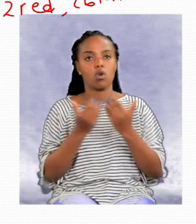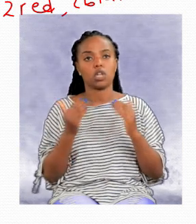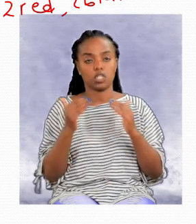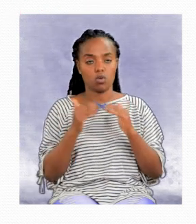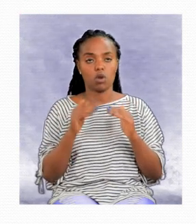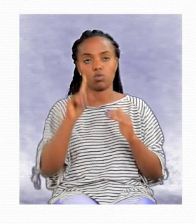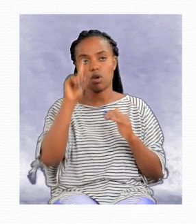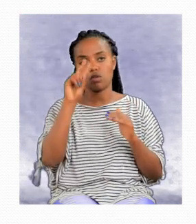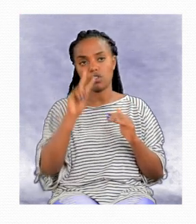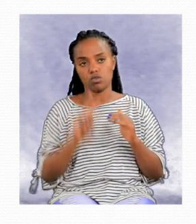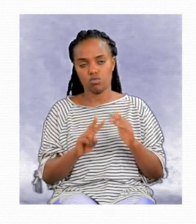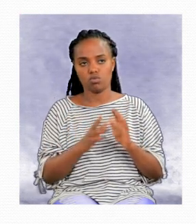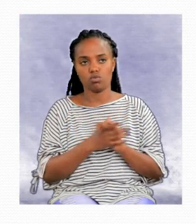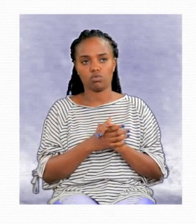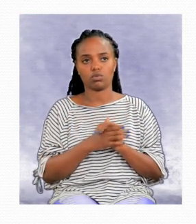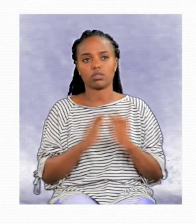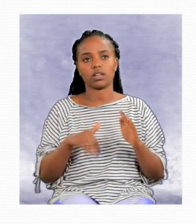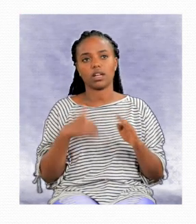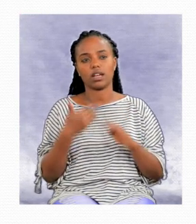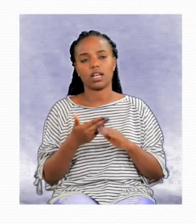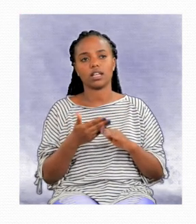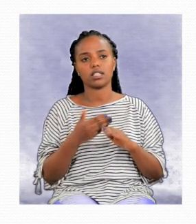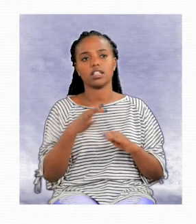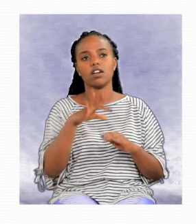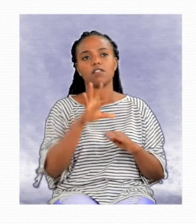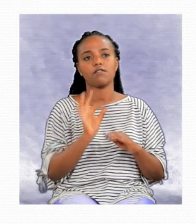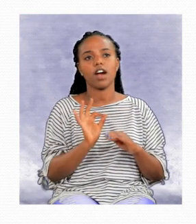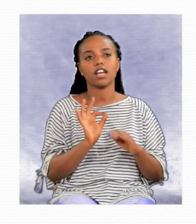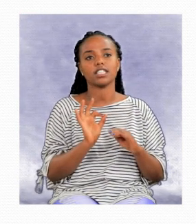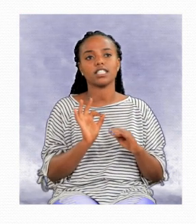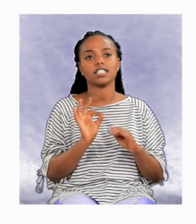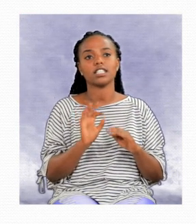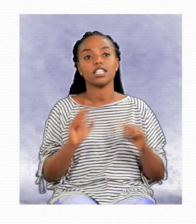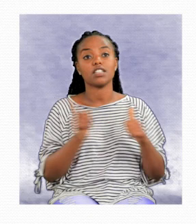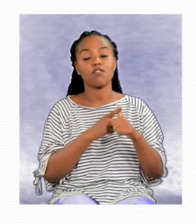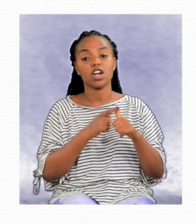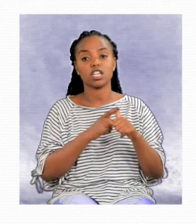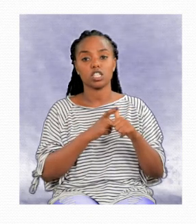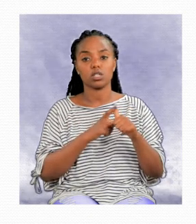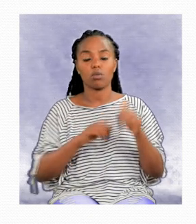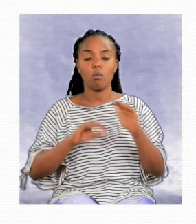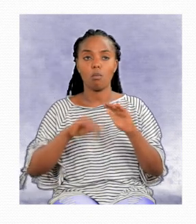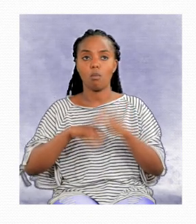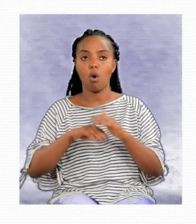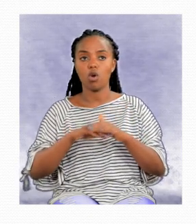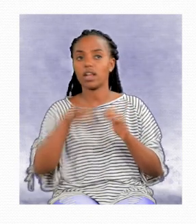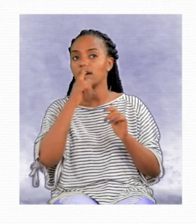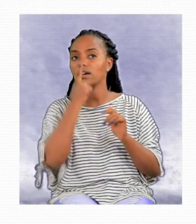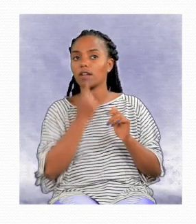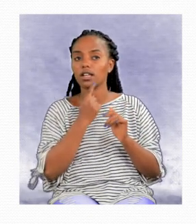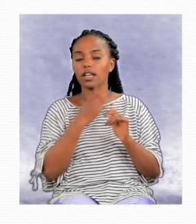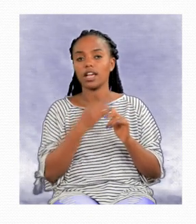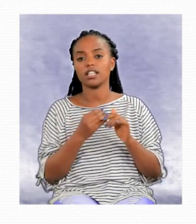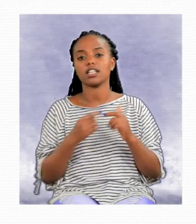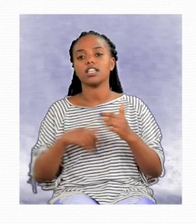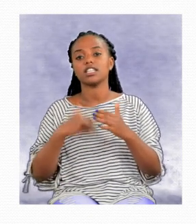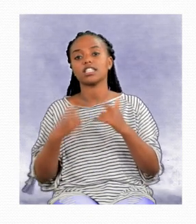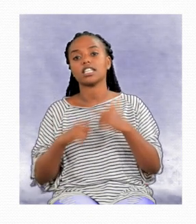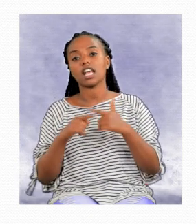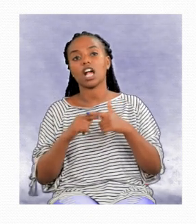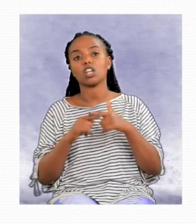2. Next, find the probability that the first ball is red and the second ball